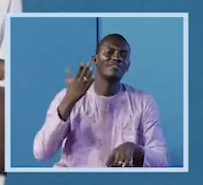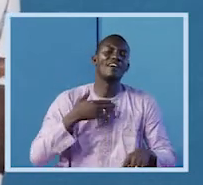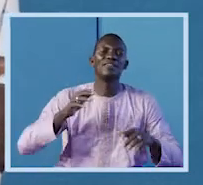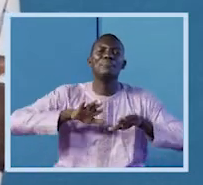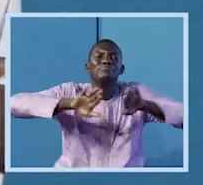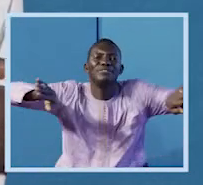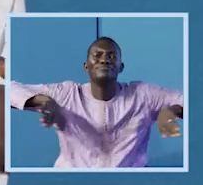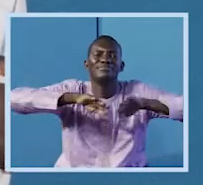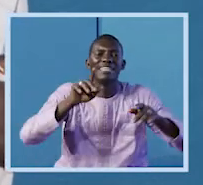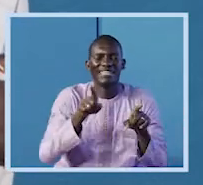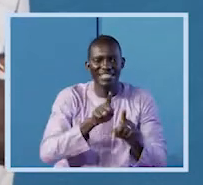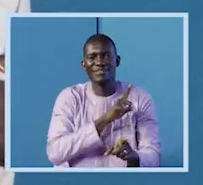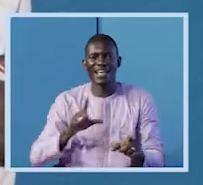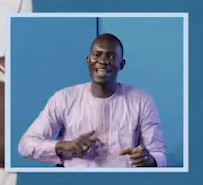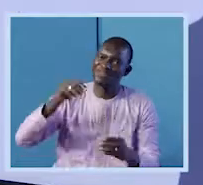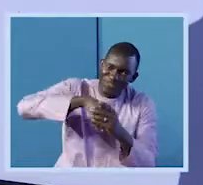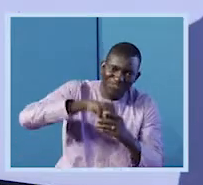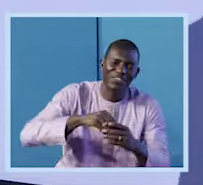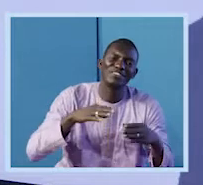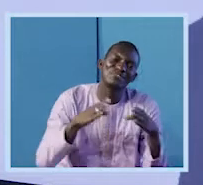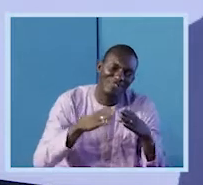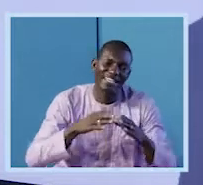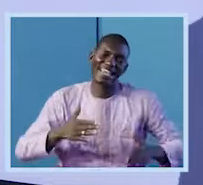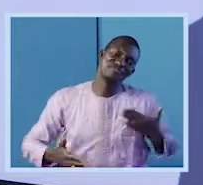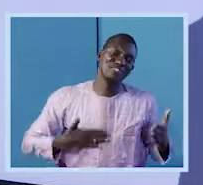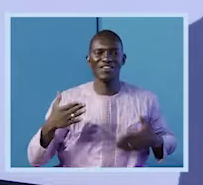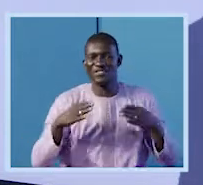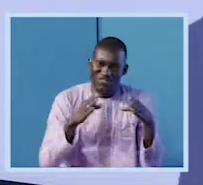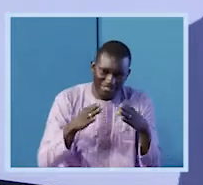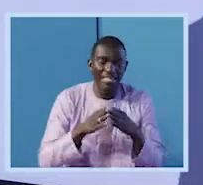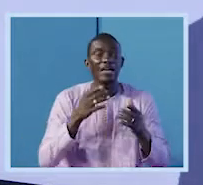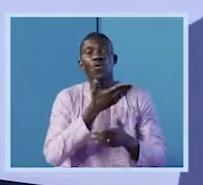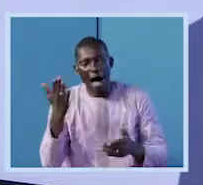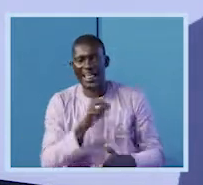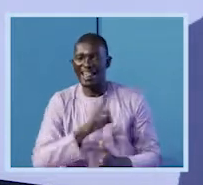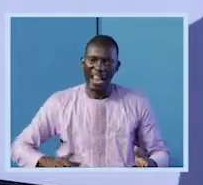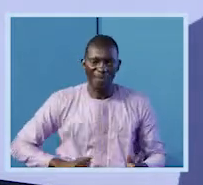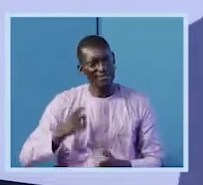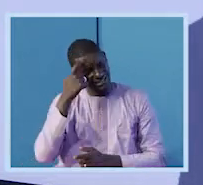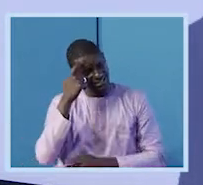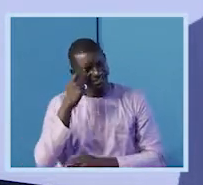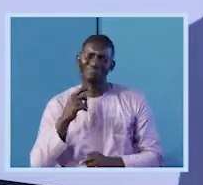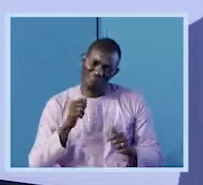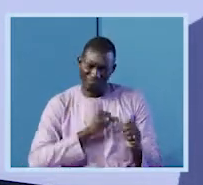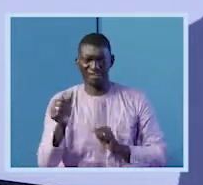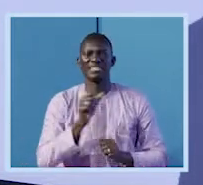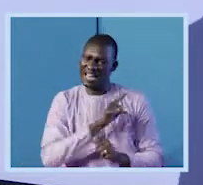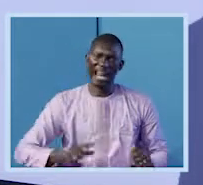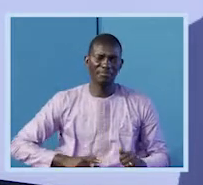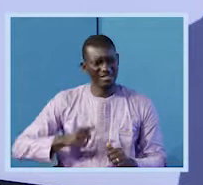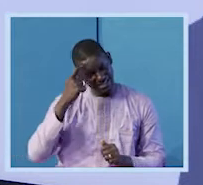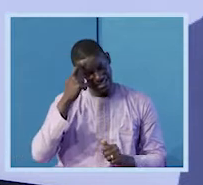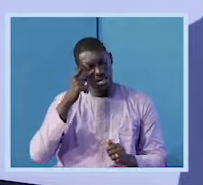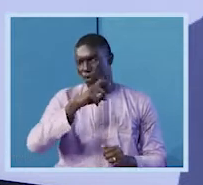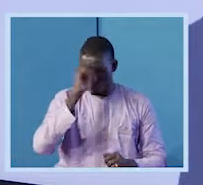I also do my contribution. Amazing. I joined yeah. So this is the reason why I really thought to myself and then said, you know, why